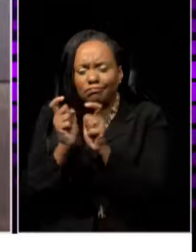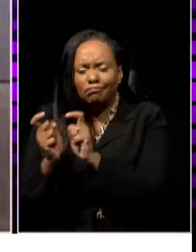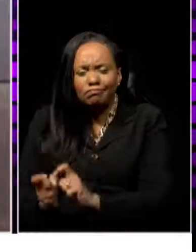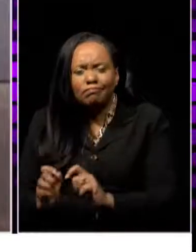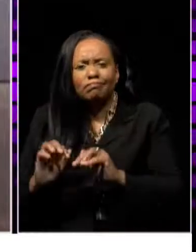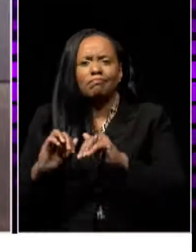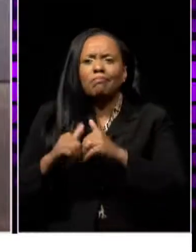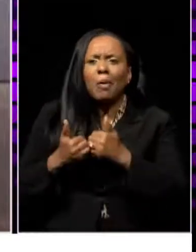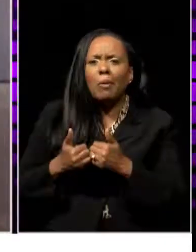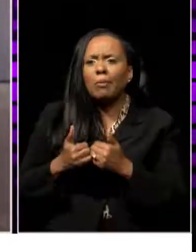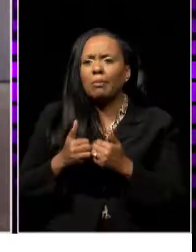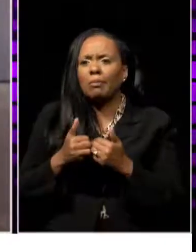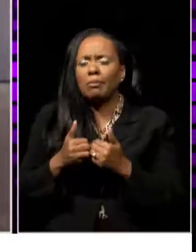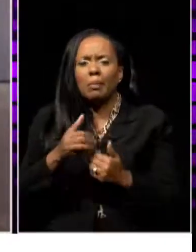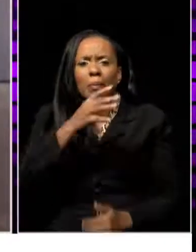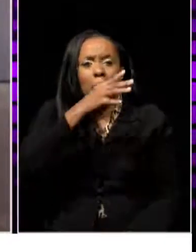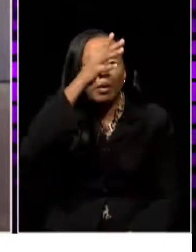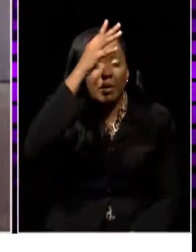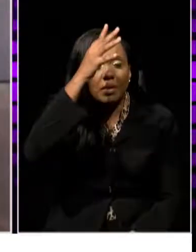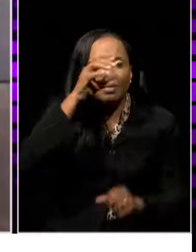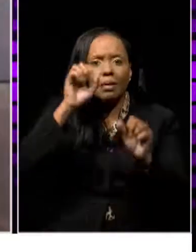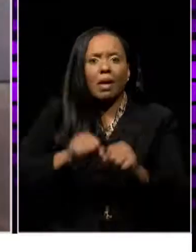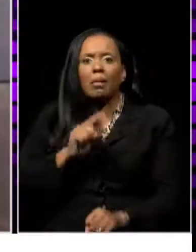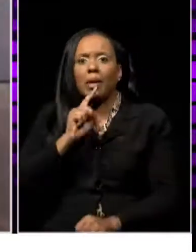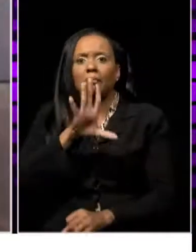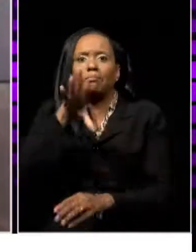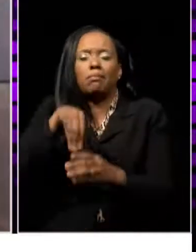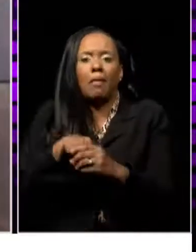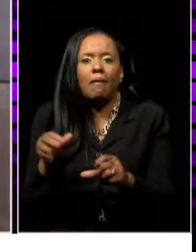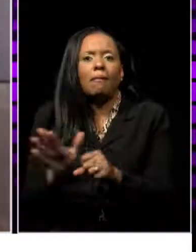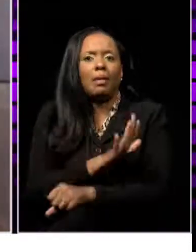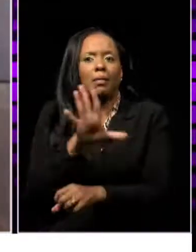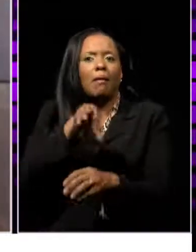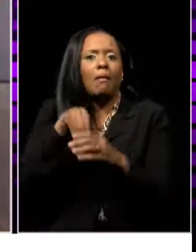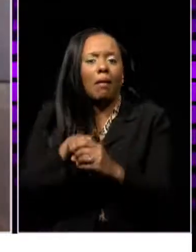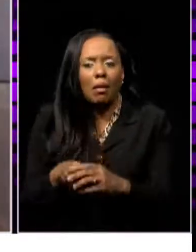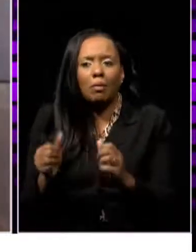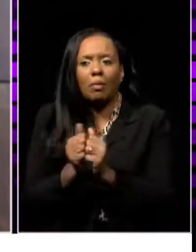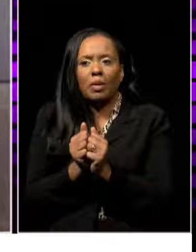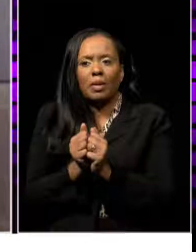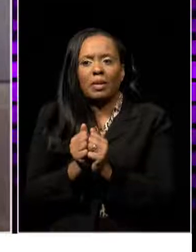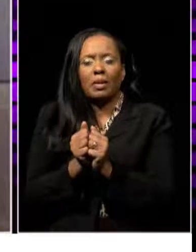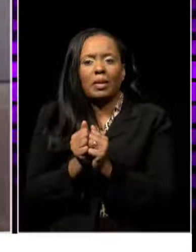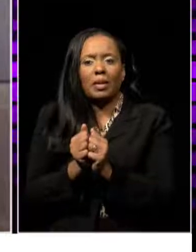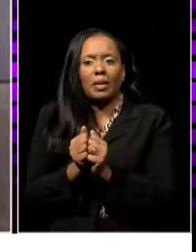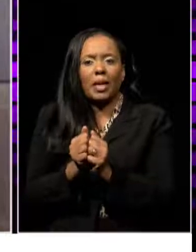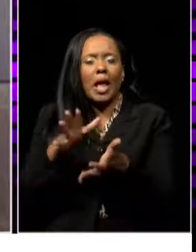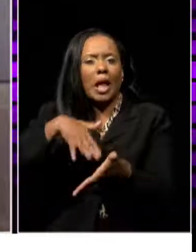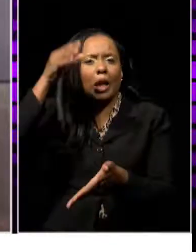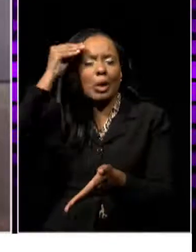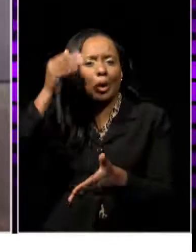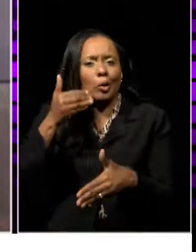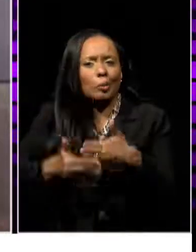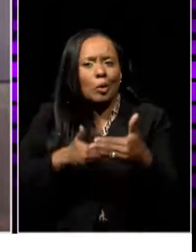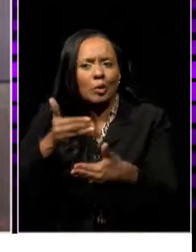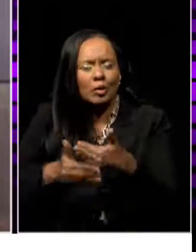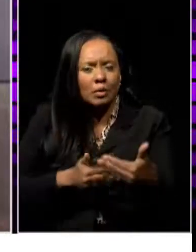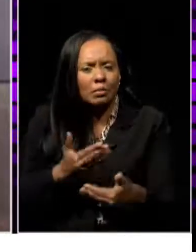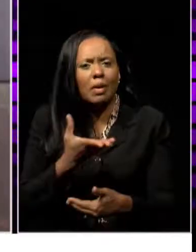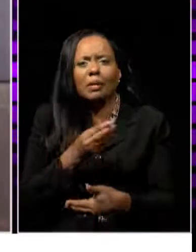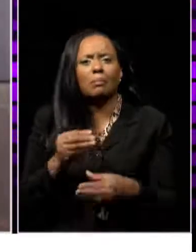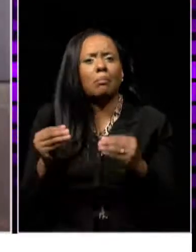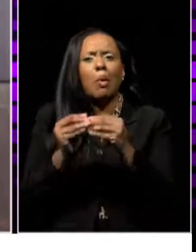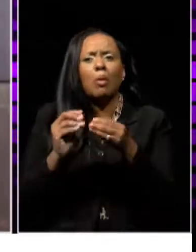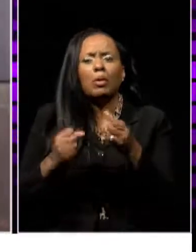to bring the parents into the whole environment and get their support. But